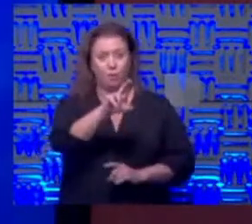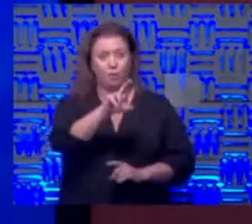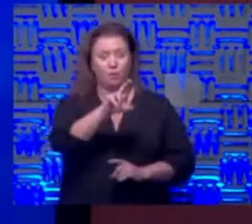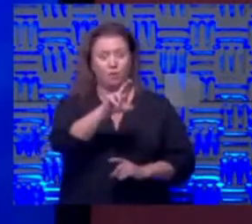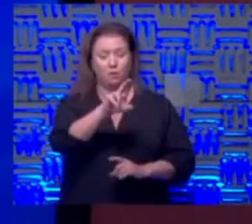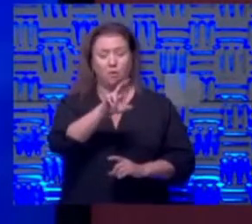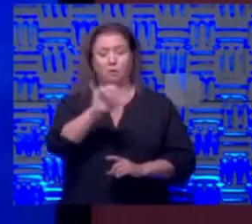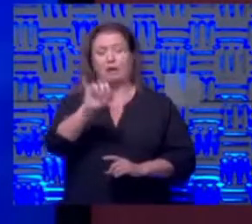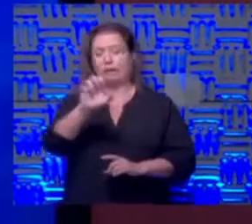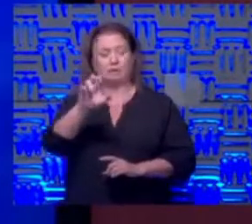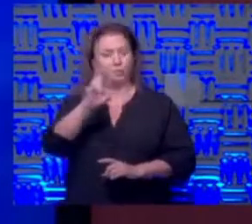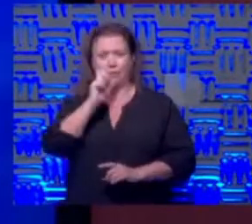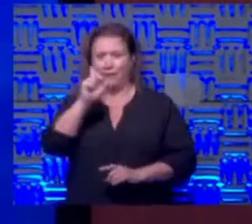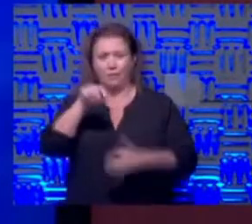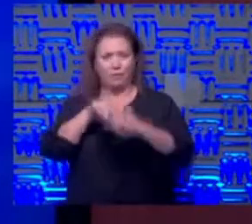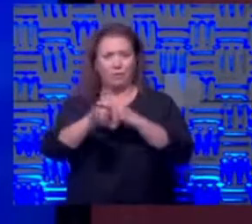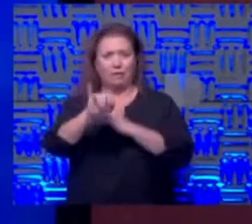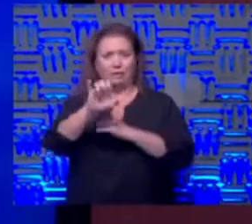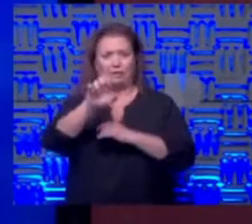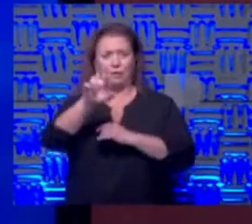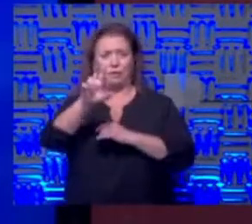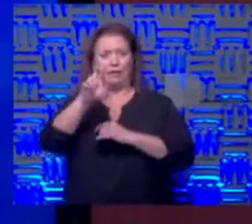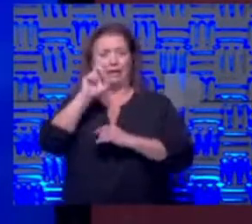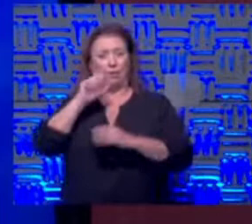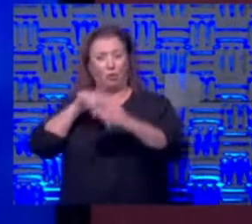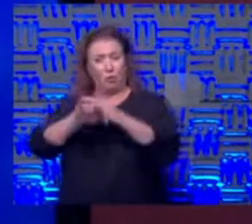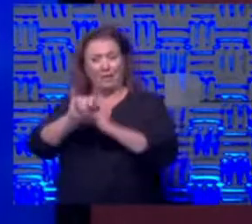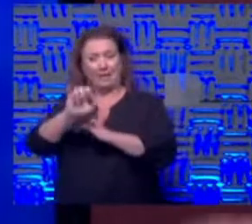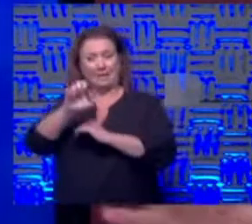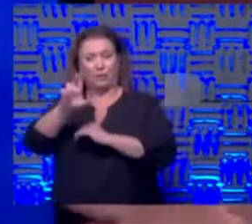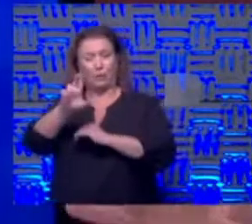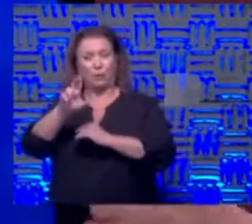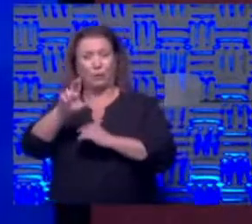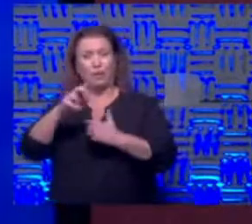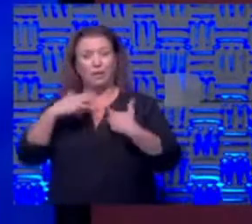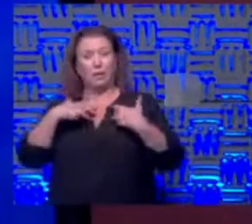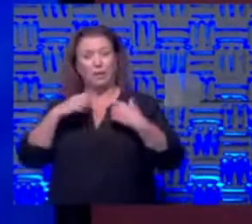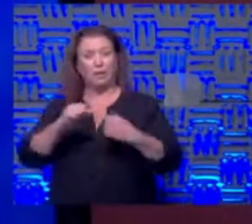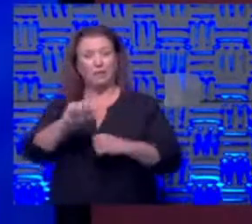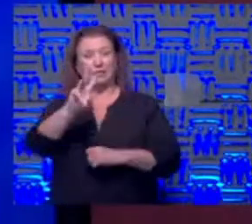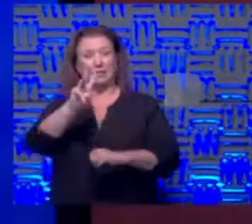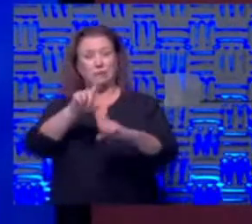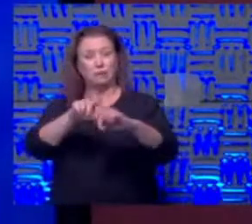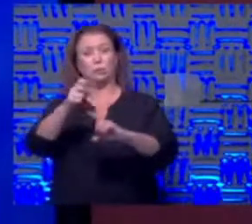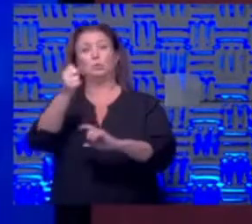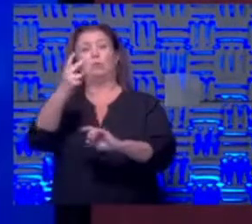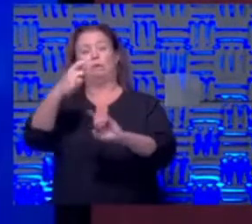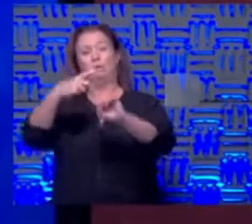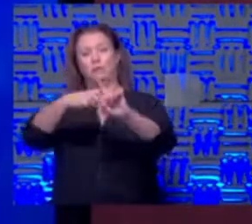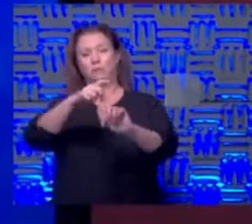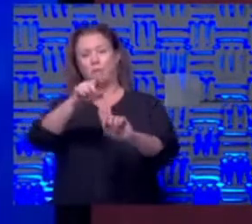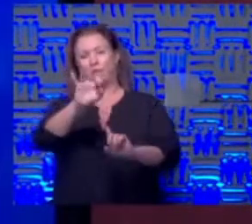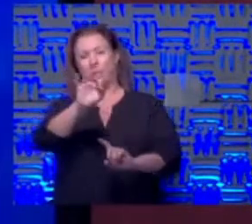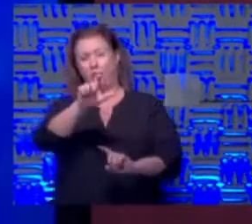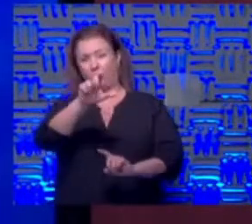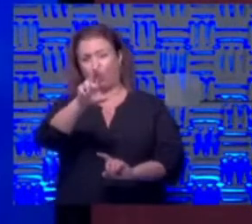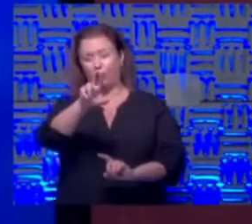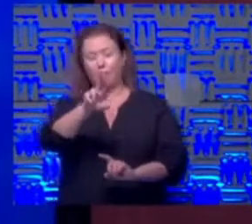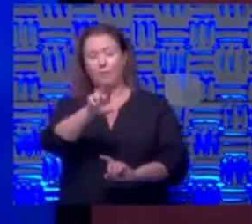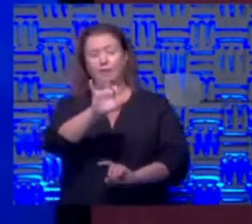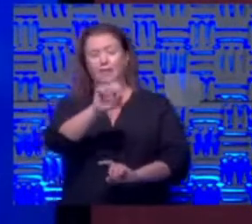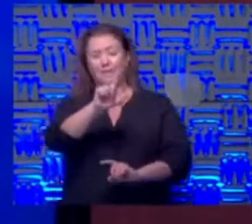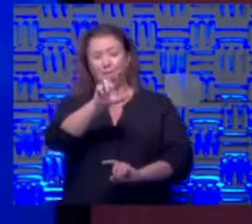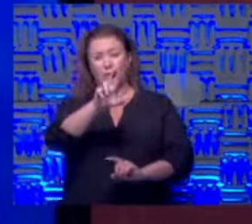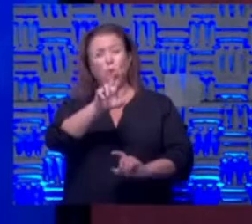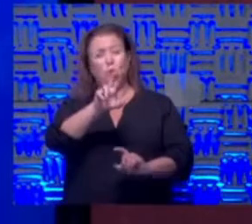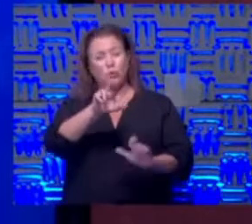in the ICU, the recovery can be 6 to 12 months. But that's ICU critical illness. Yeah. But influenza can leave you